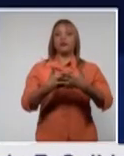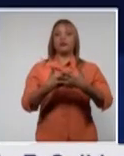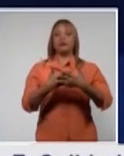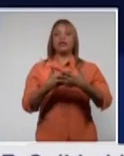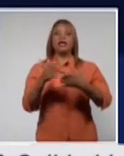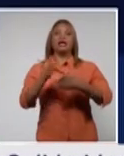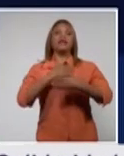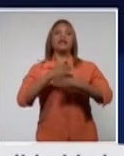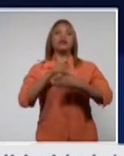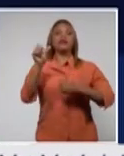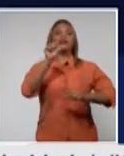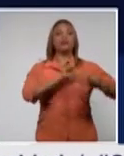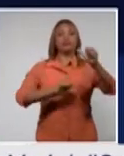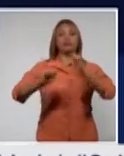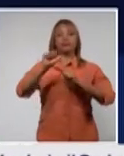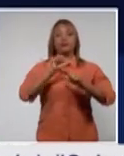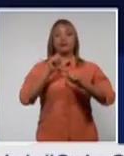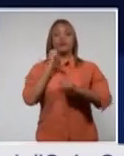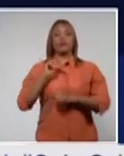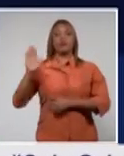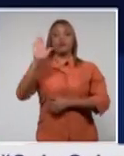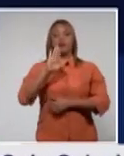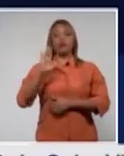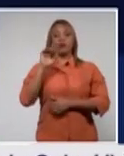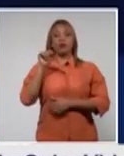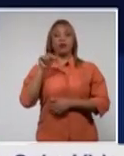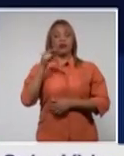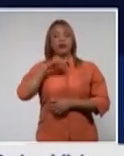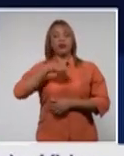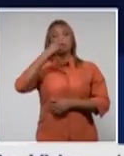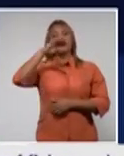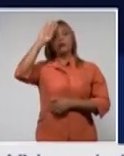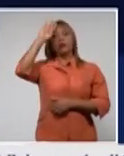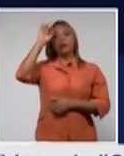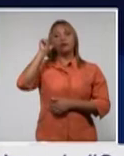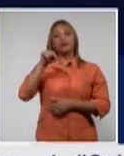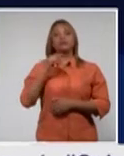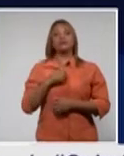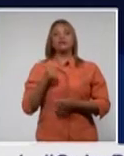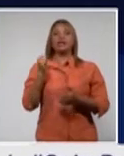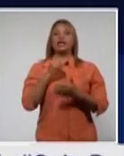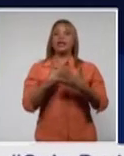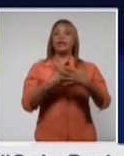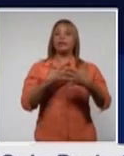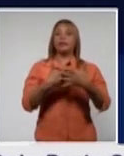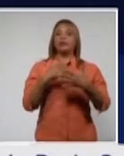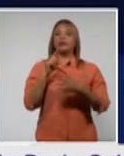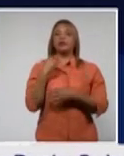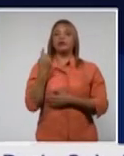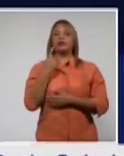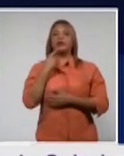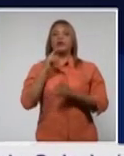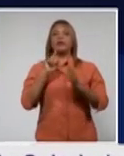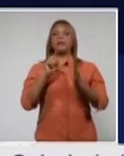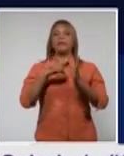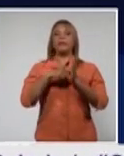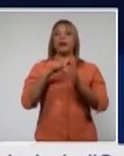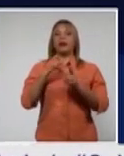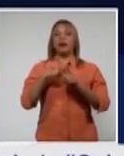3,646 samples were processed in our various molecular biology laboratories.